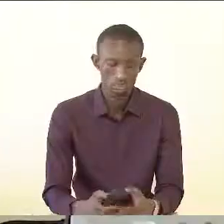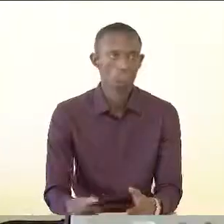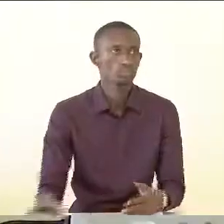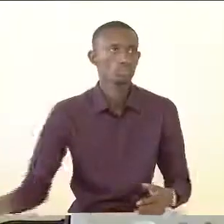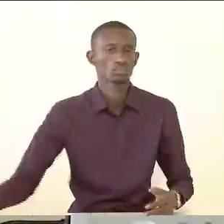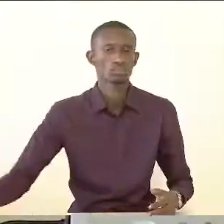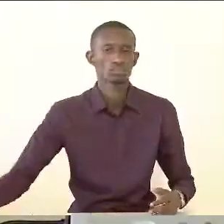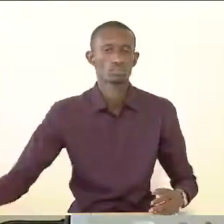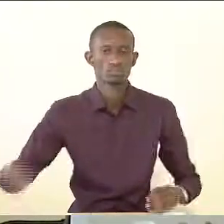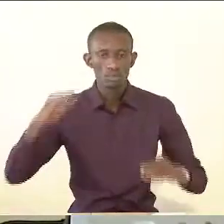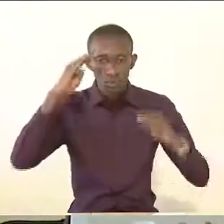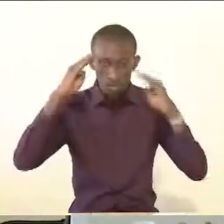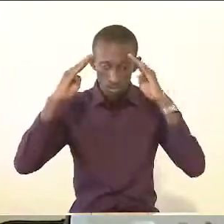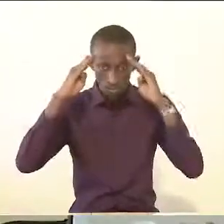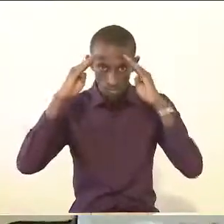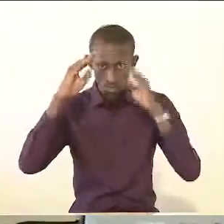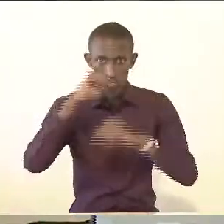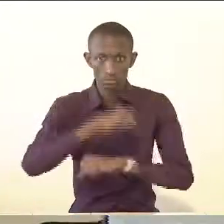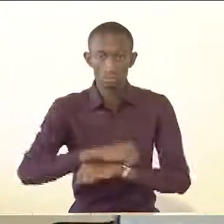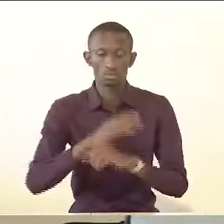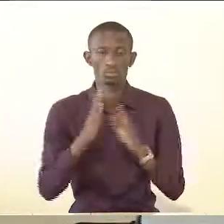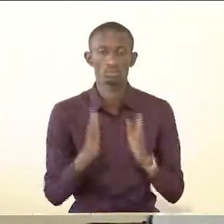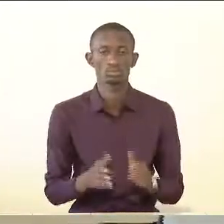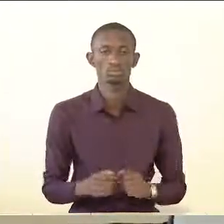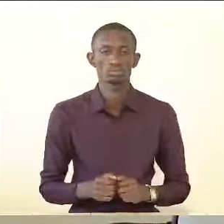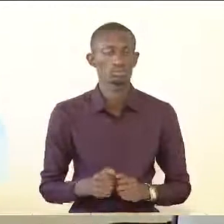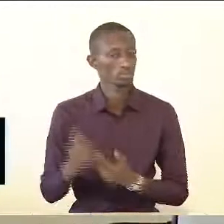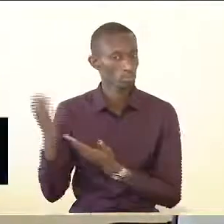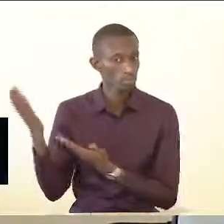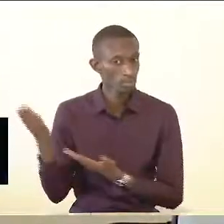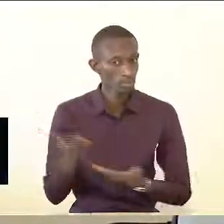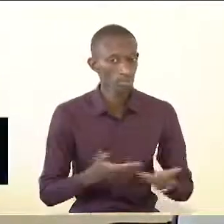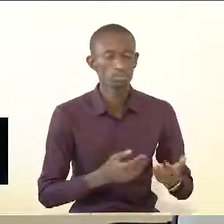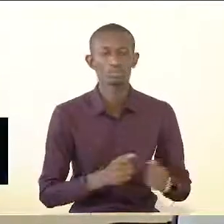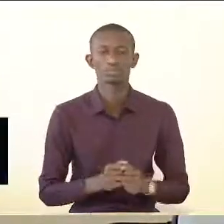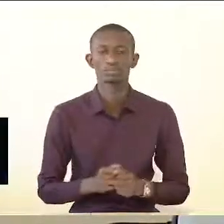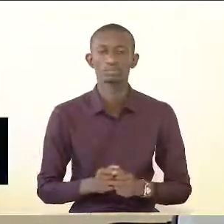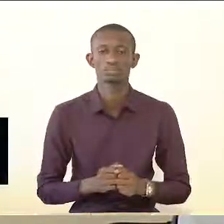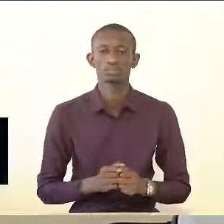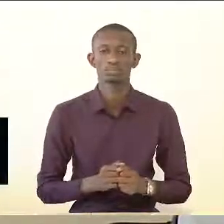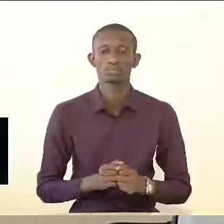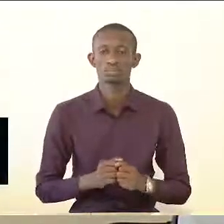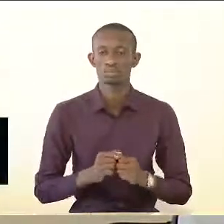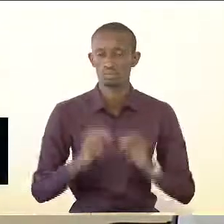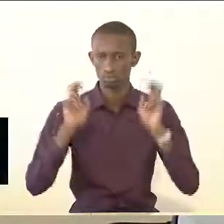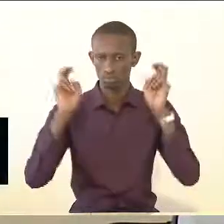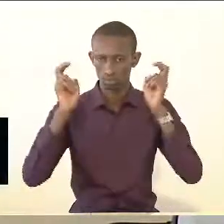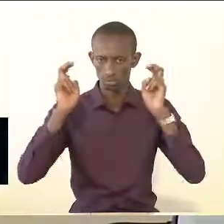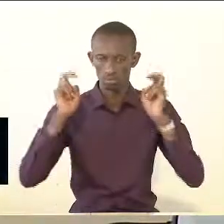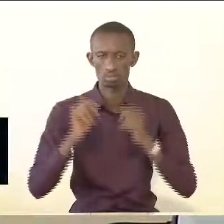Hello, students. Very warm welcome to a biology lesson on